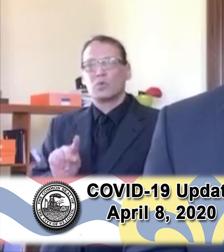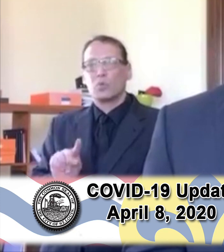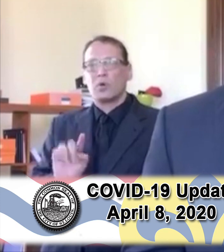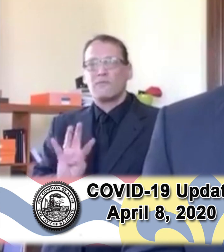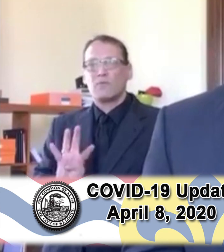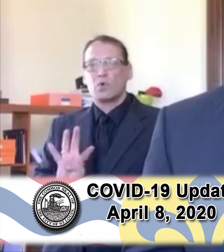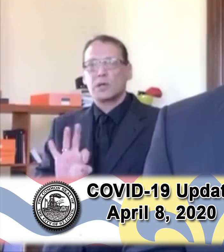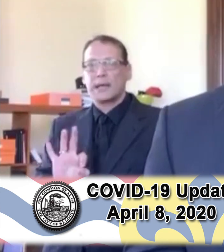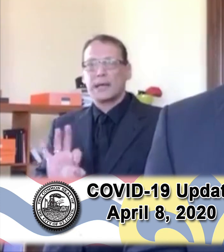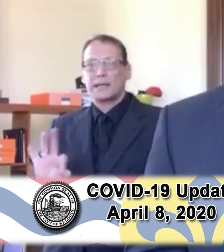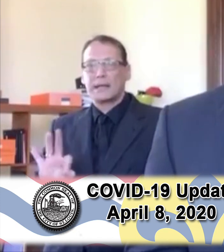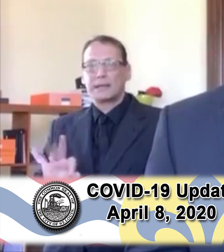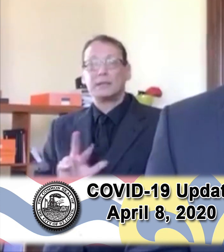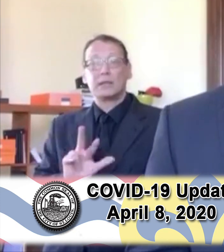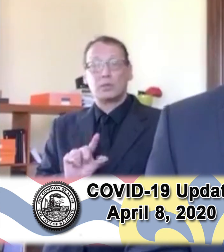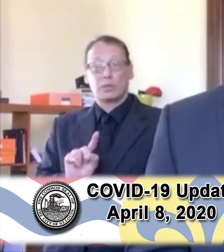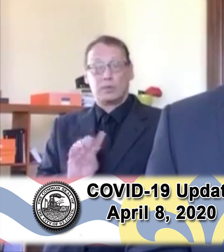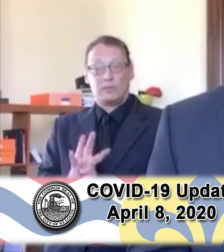314-657-1499. Again,